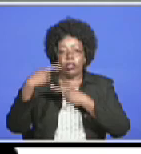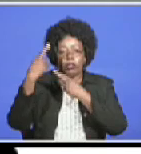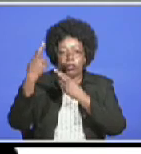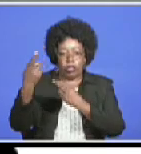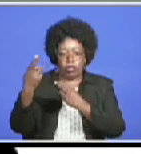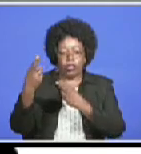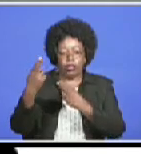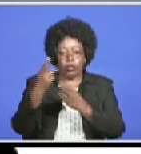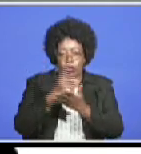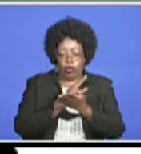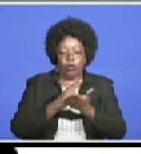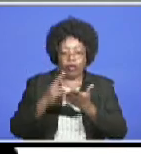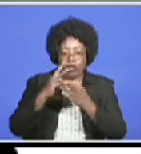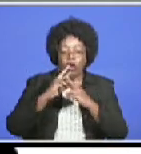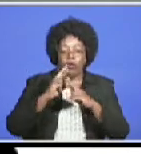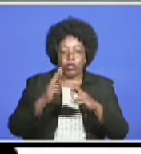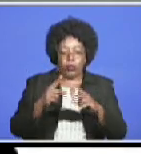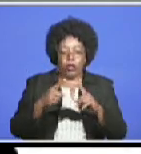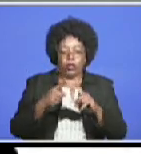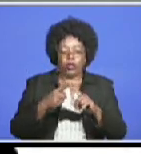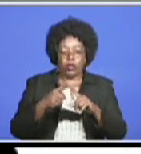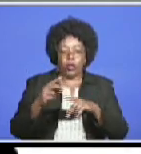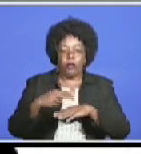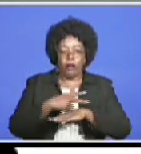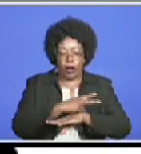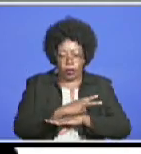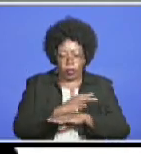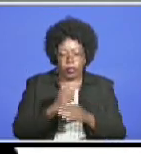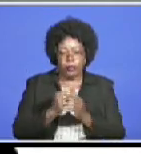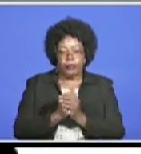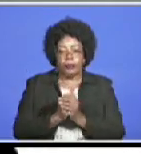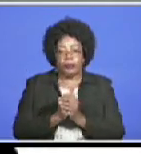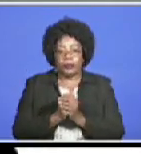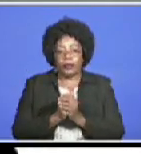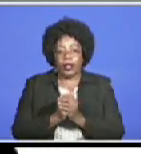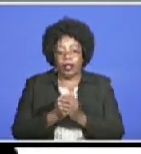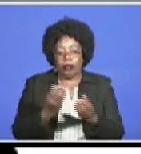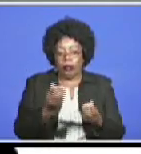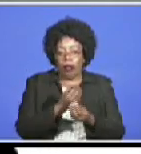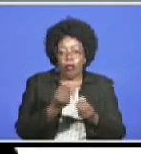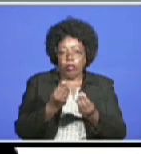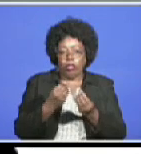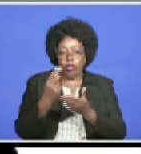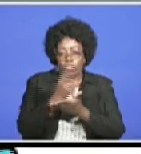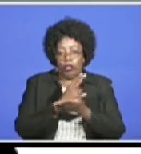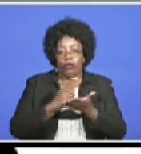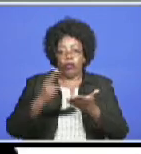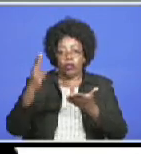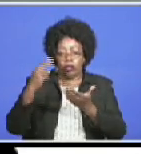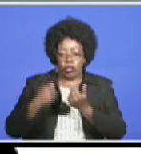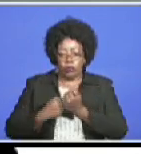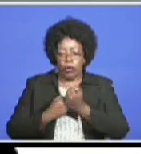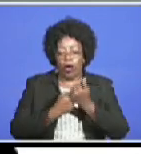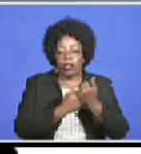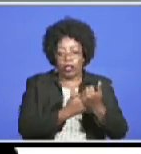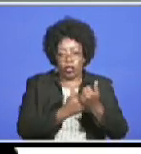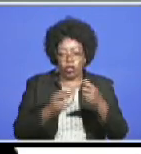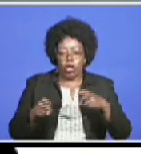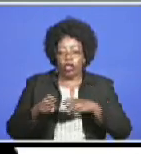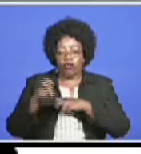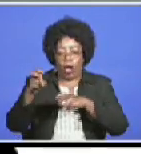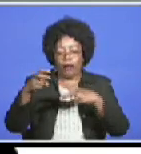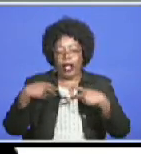coordinated university response to the virus. In addition to that, all non-essential university-sponsored travel has been